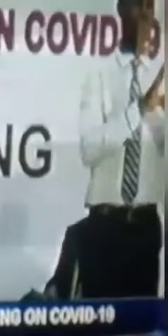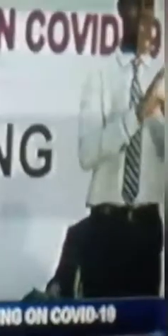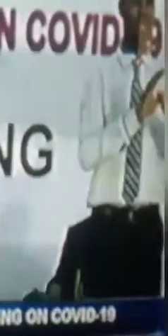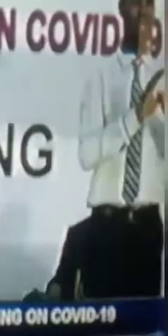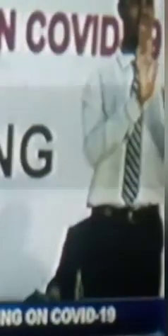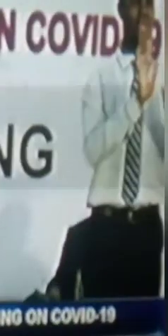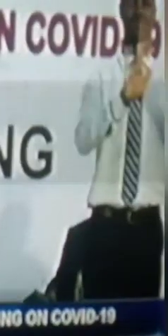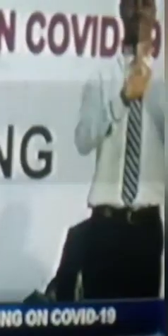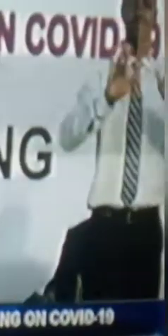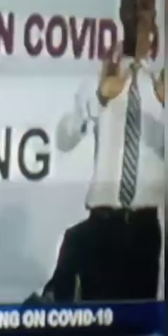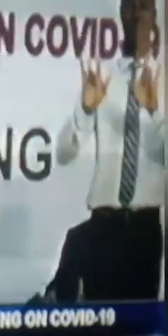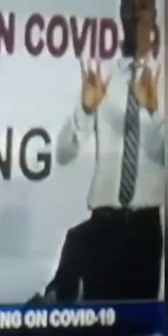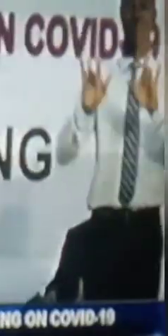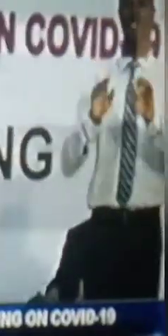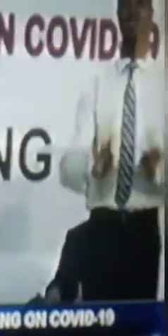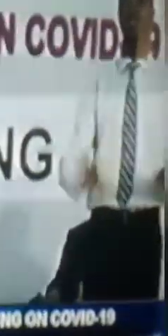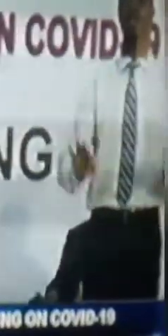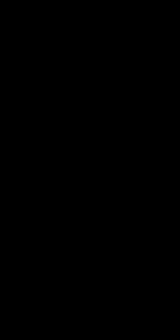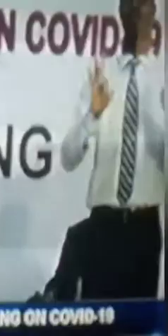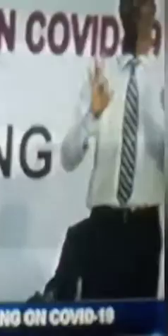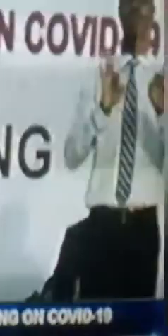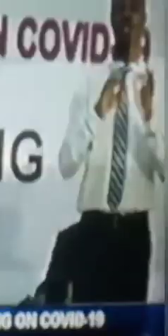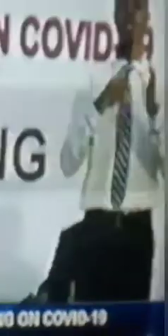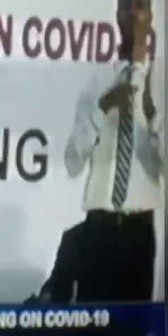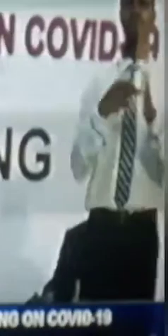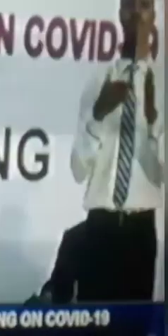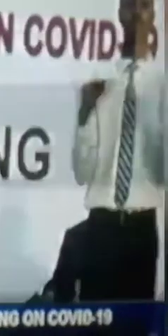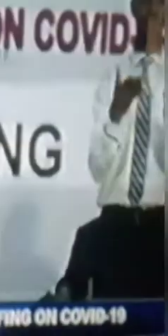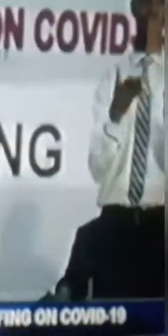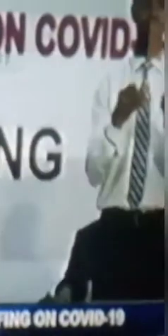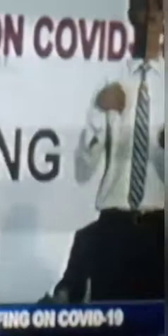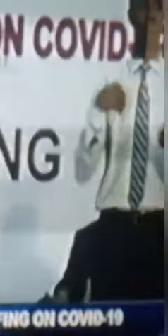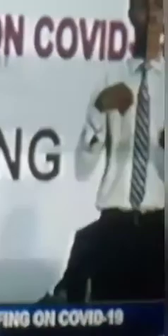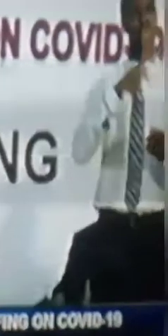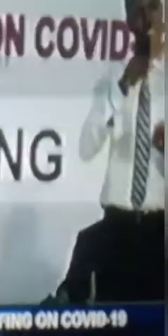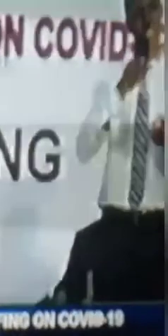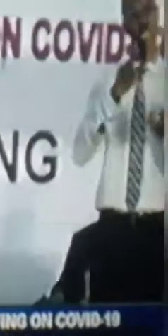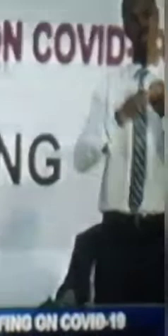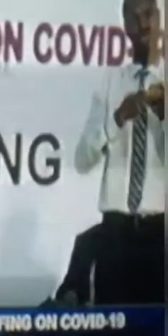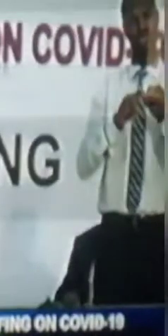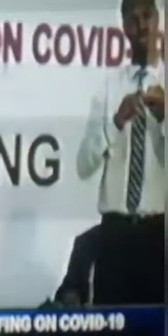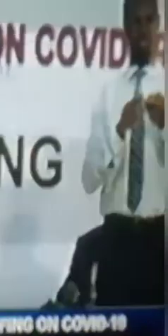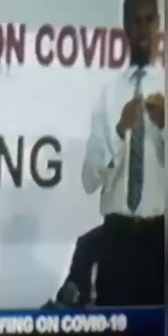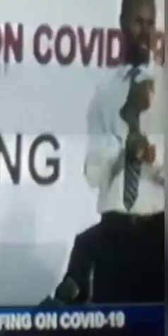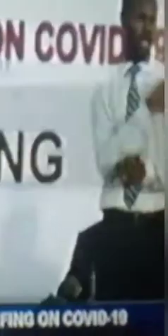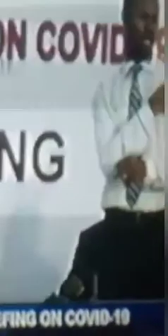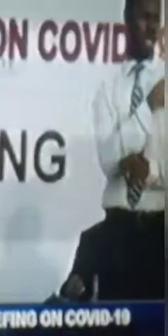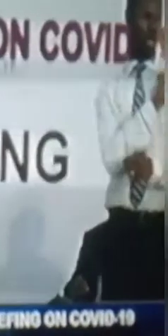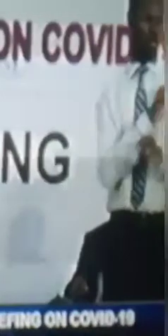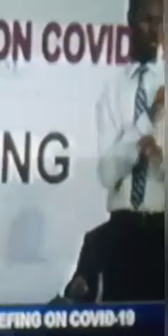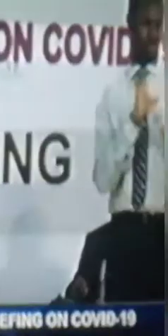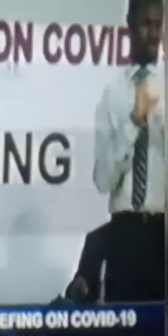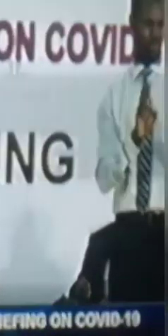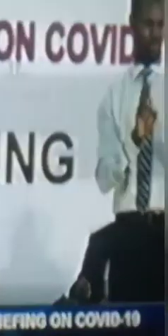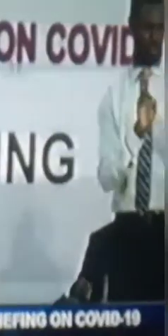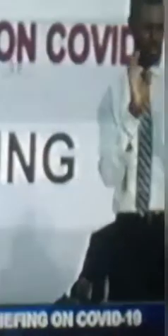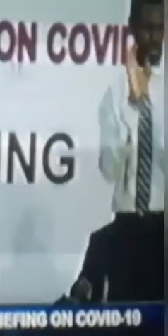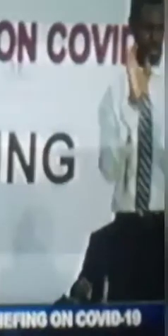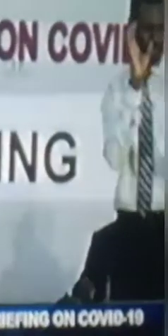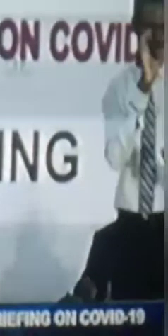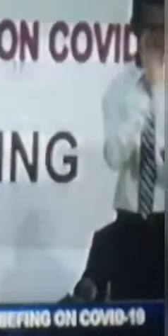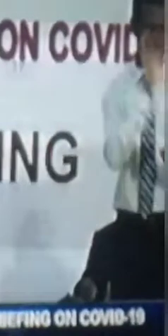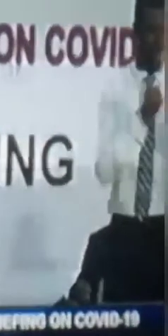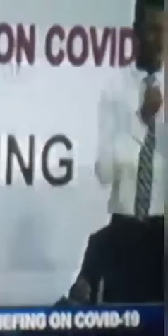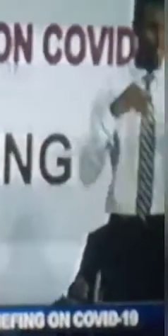need to discuss changes in our public advisory. This will be after the Ministry of Health and its